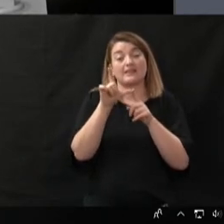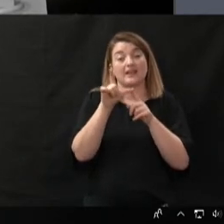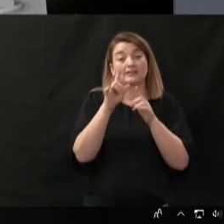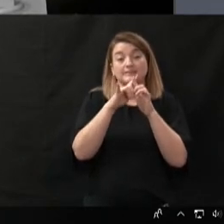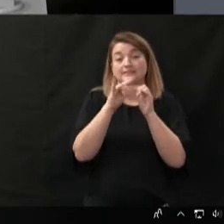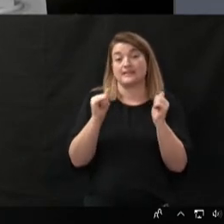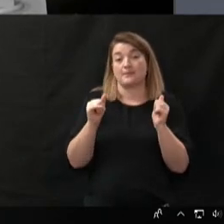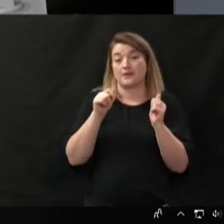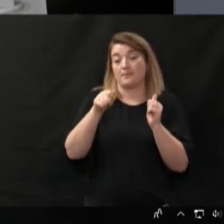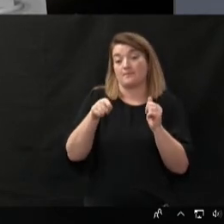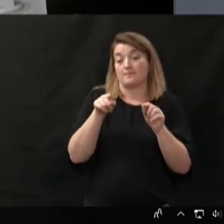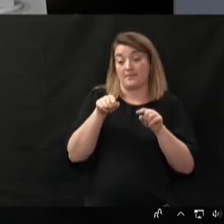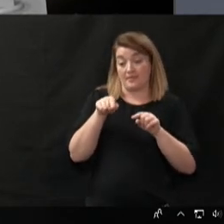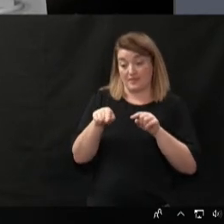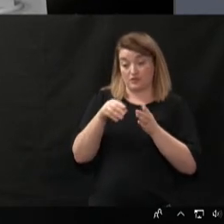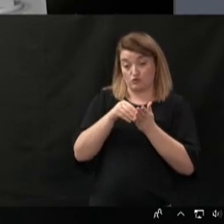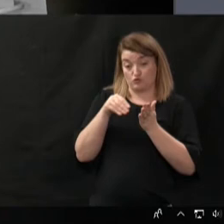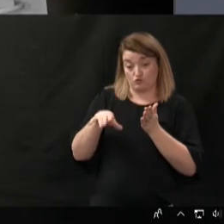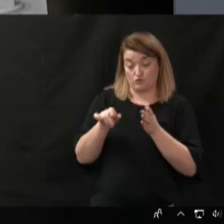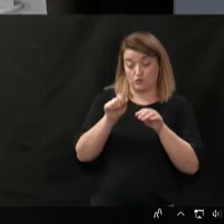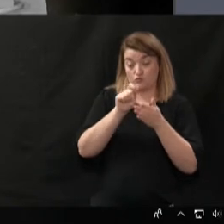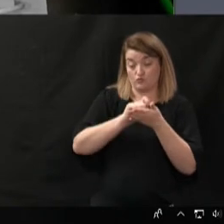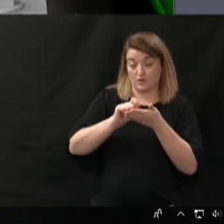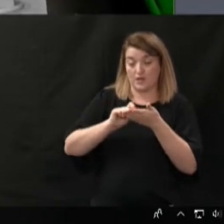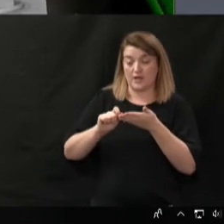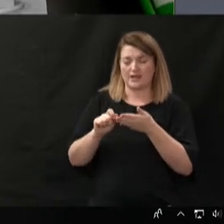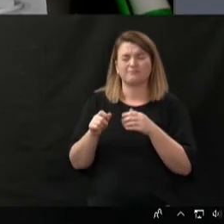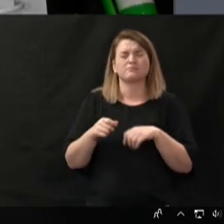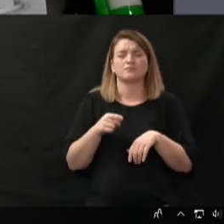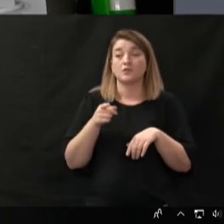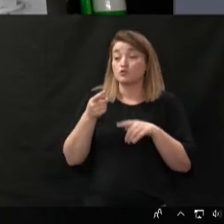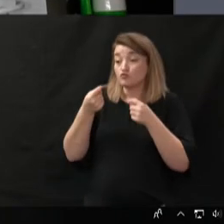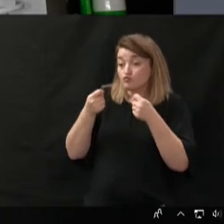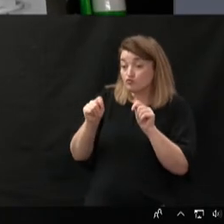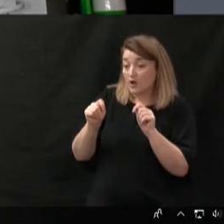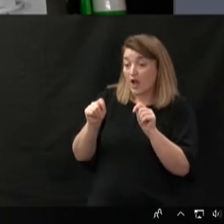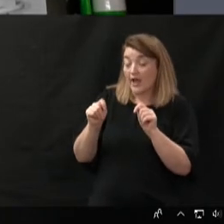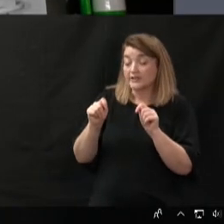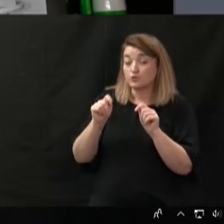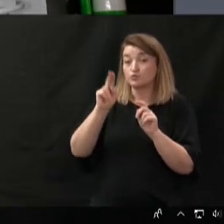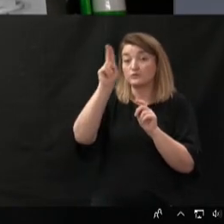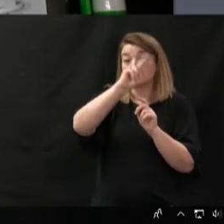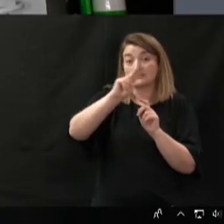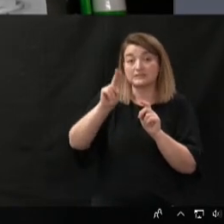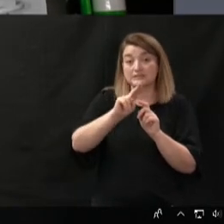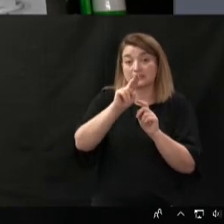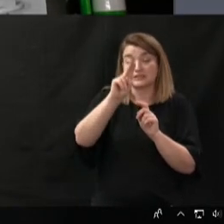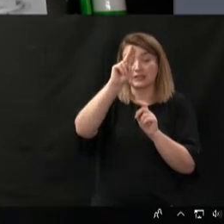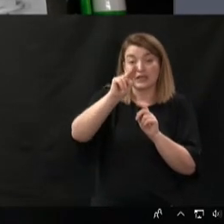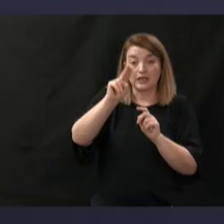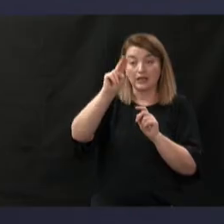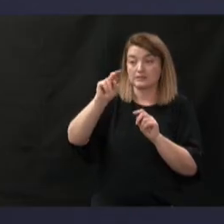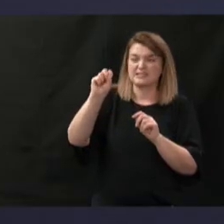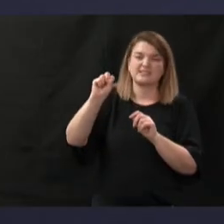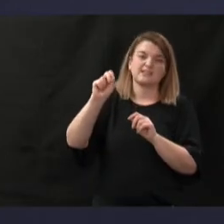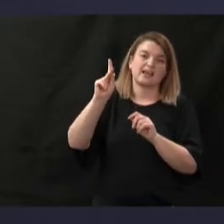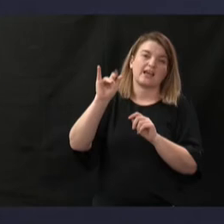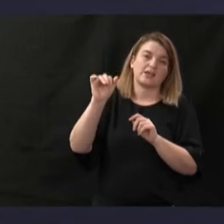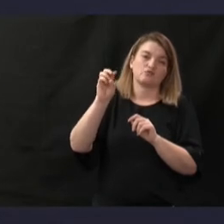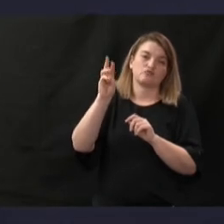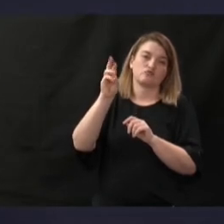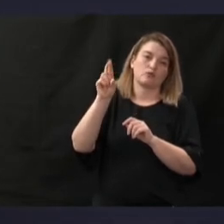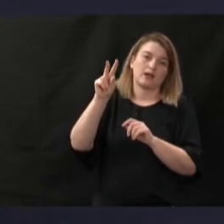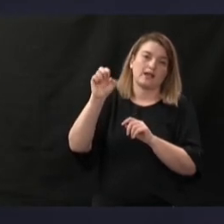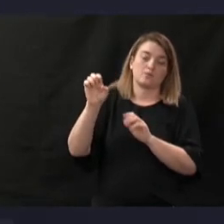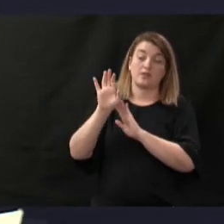eyes and see if you can write it with your eyes closed, skywrite it with your eyes closed. And then lastly, they check to see